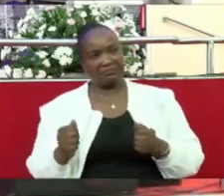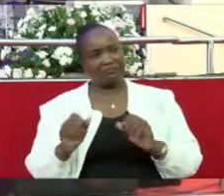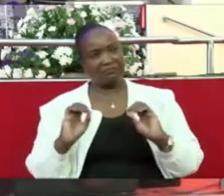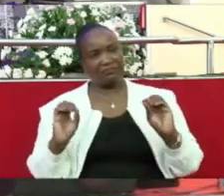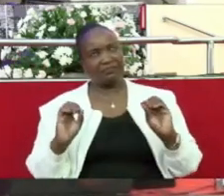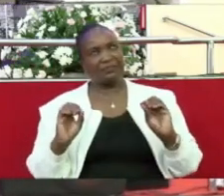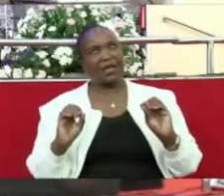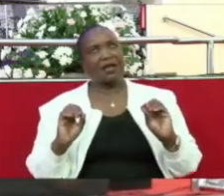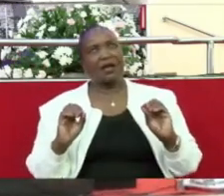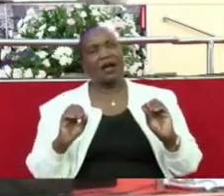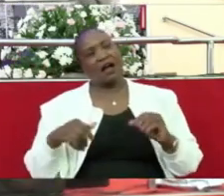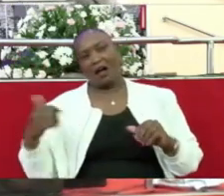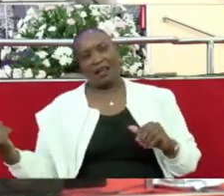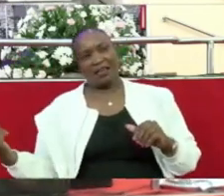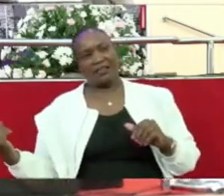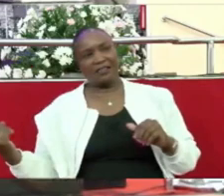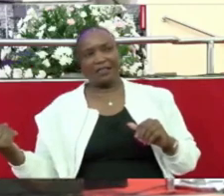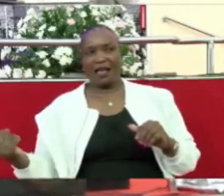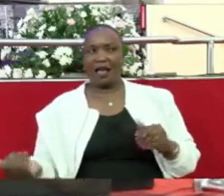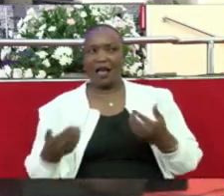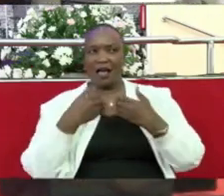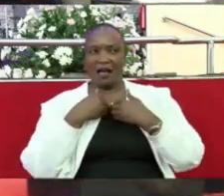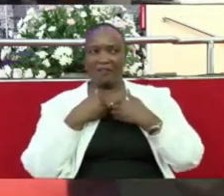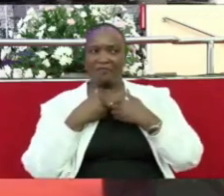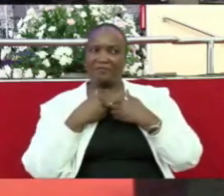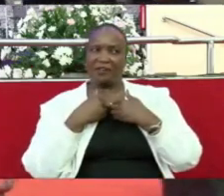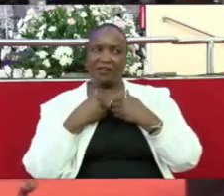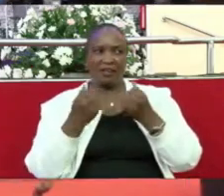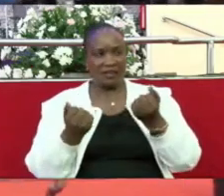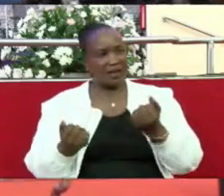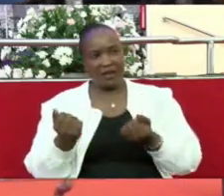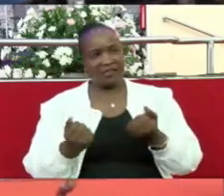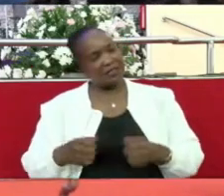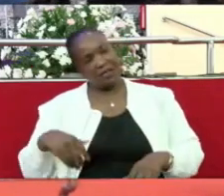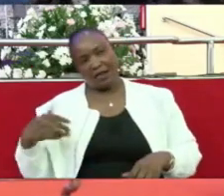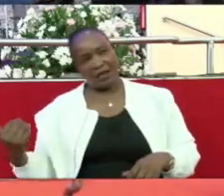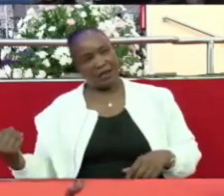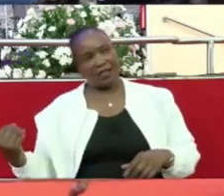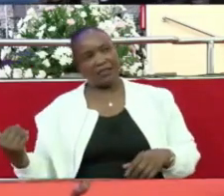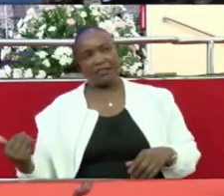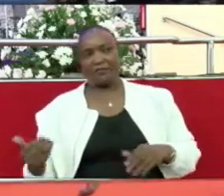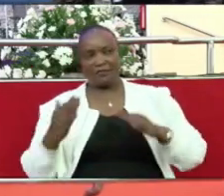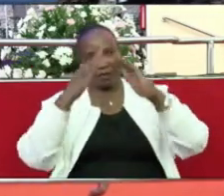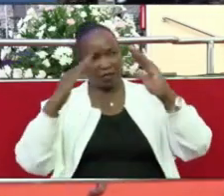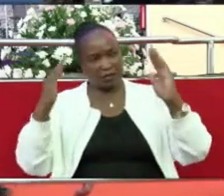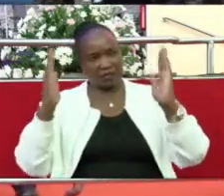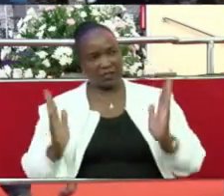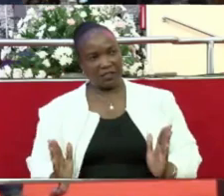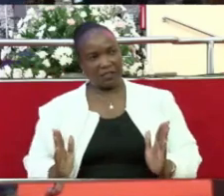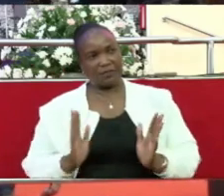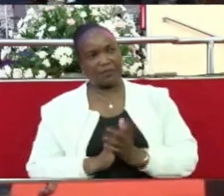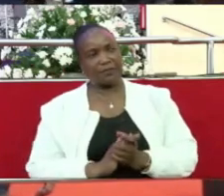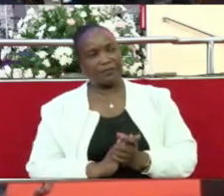have a car. Why has God given me a house? It is not because you are a good saver, but